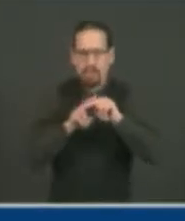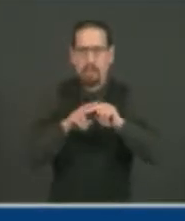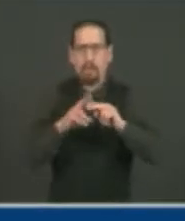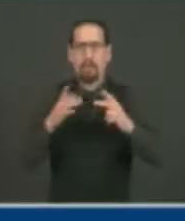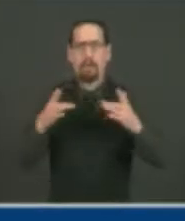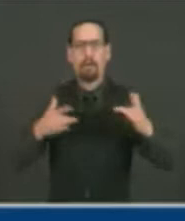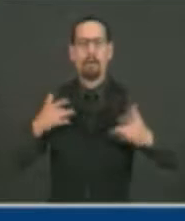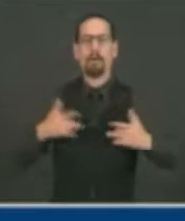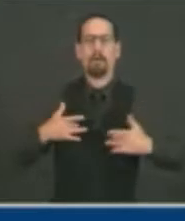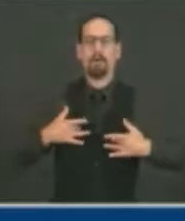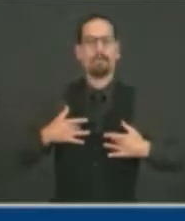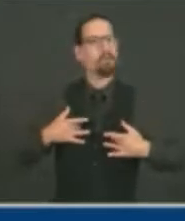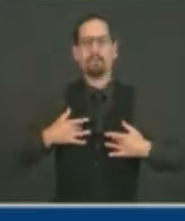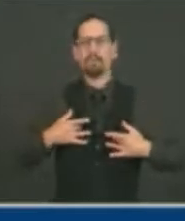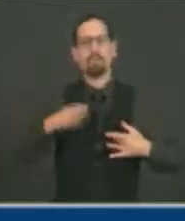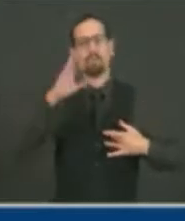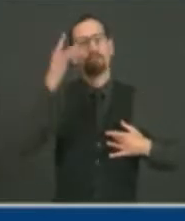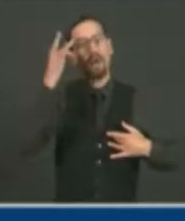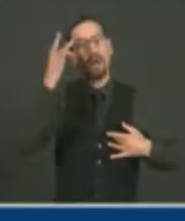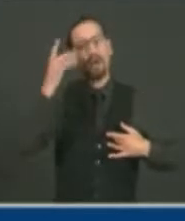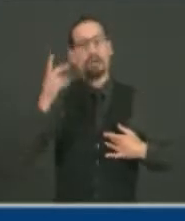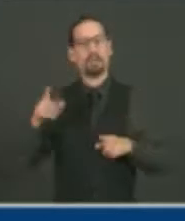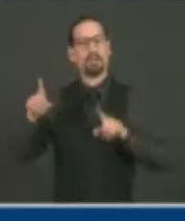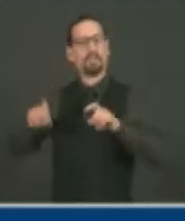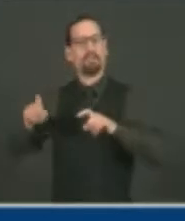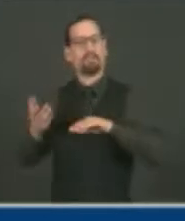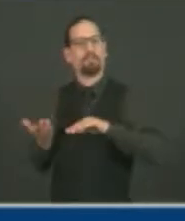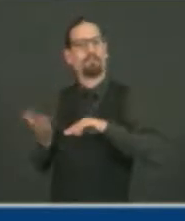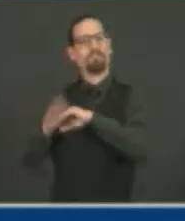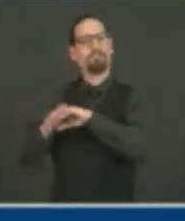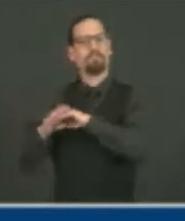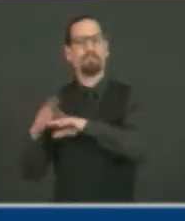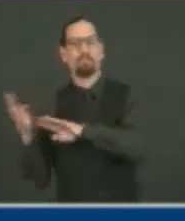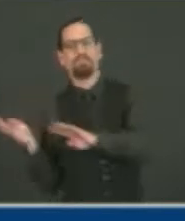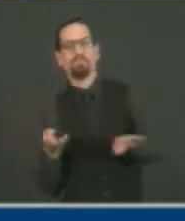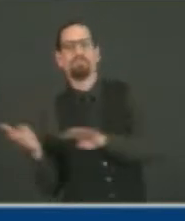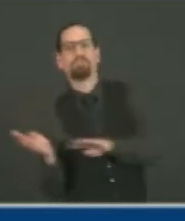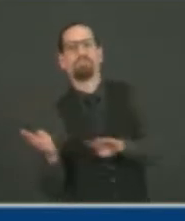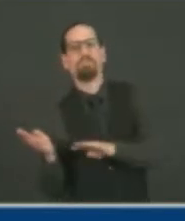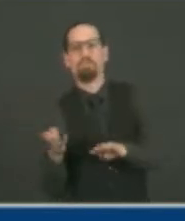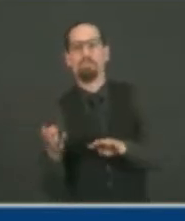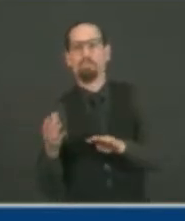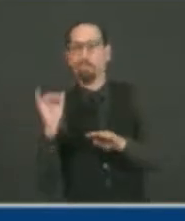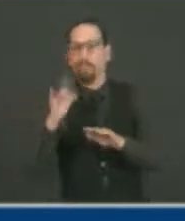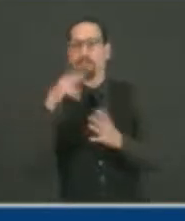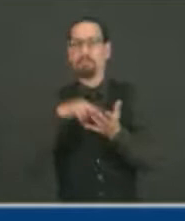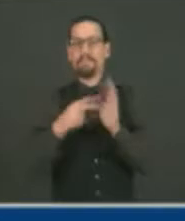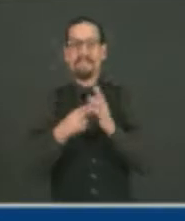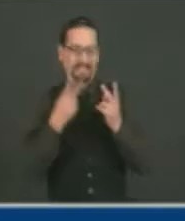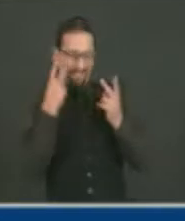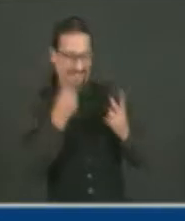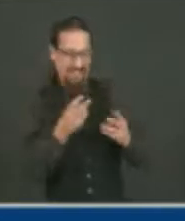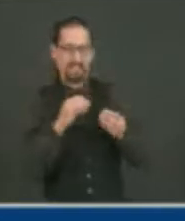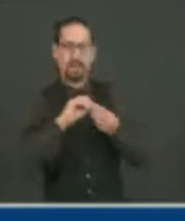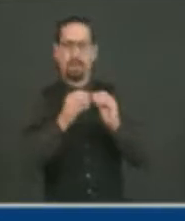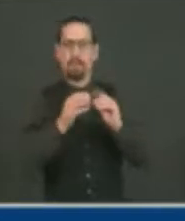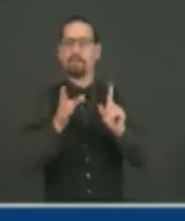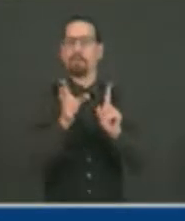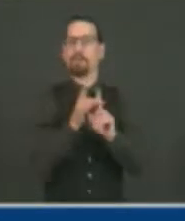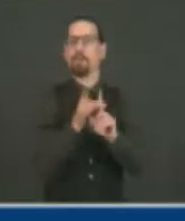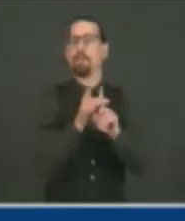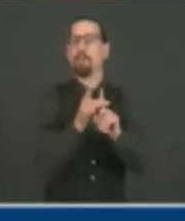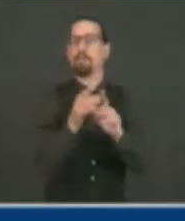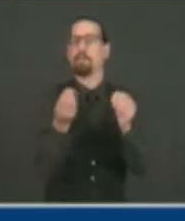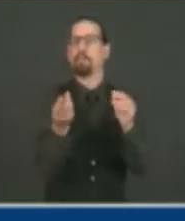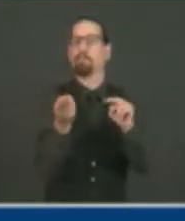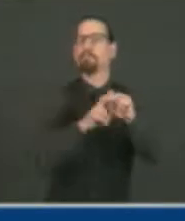be explained by the fact that we're testing so much more. So that's why I want you to be able to see the trend in percent positive, which